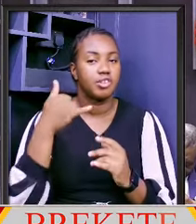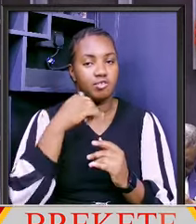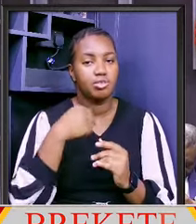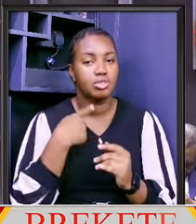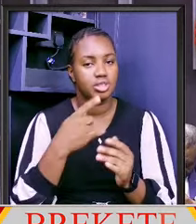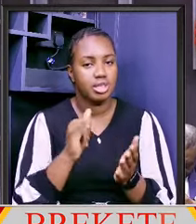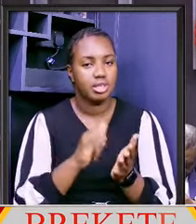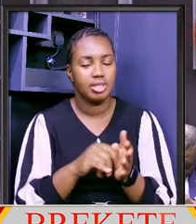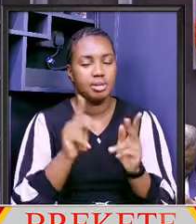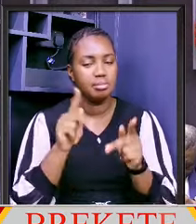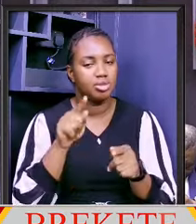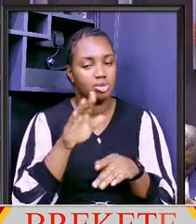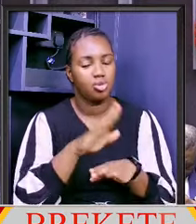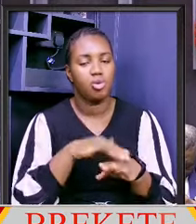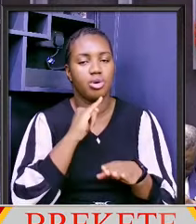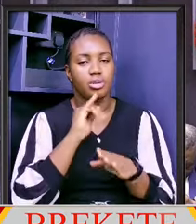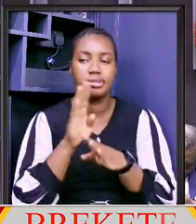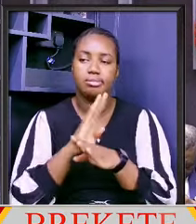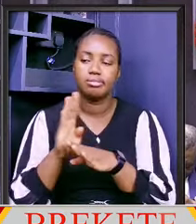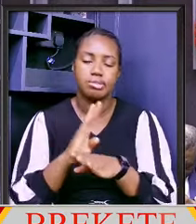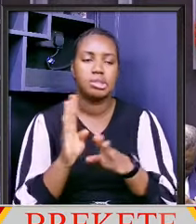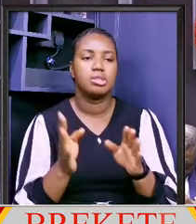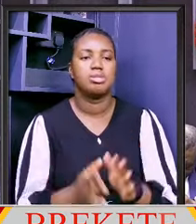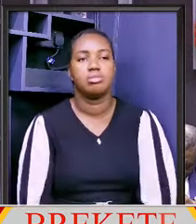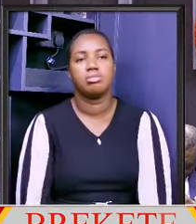later. Thank you.